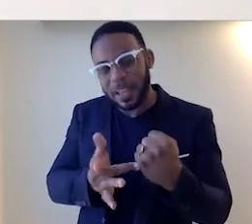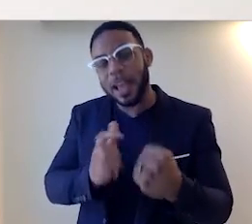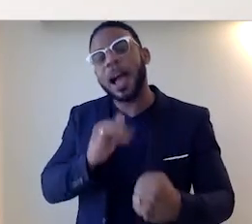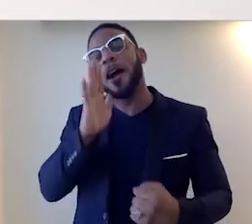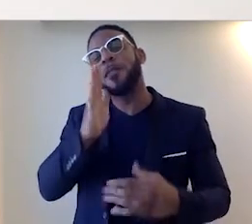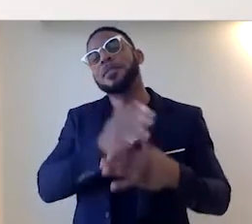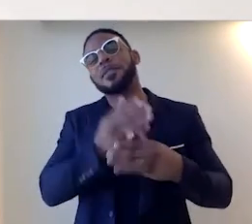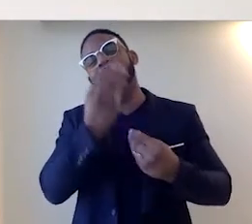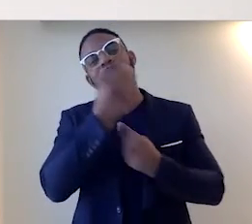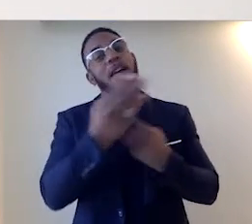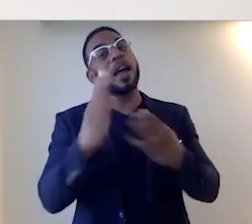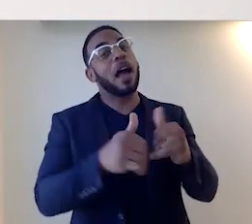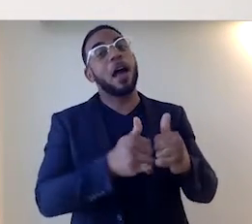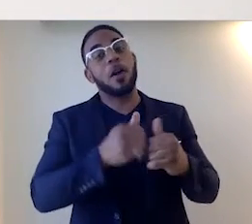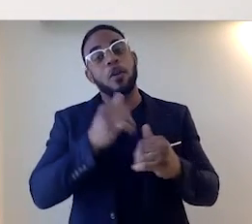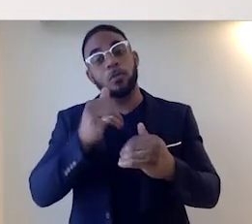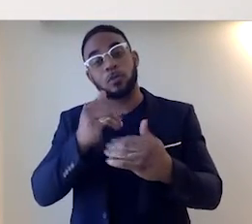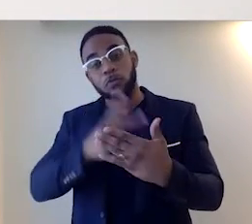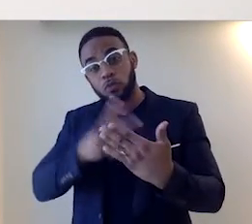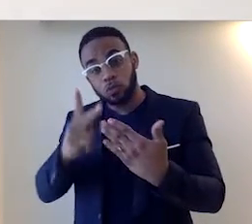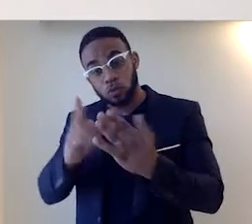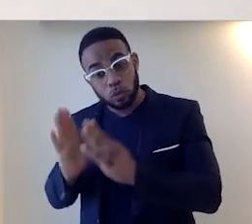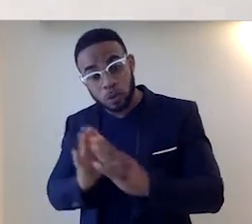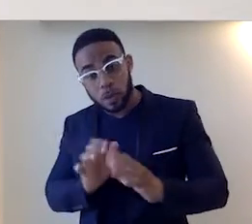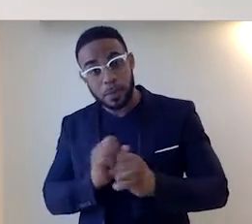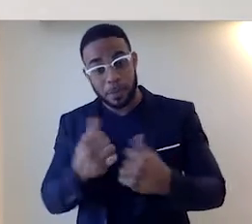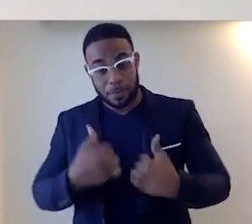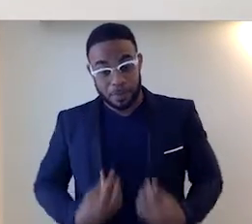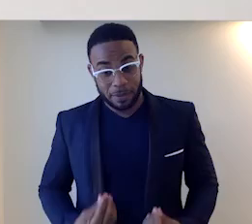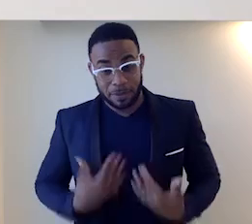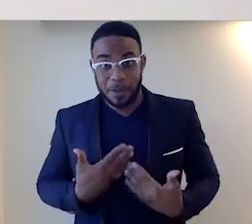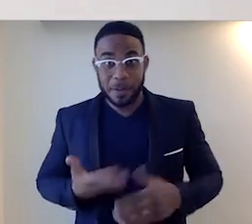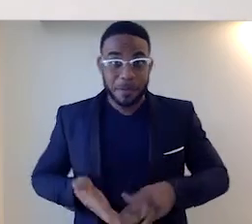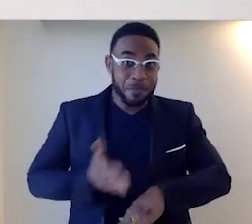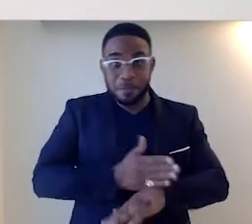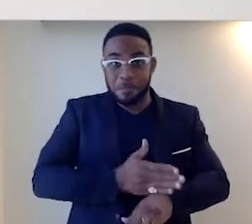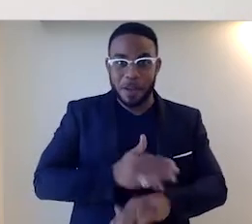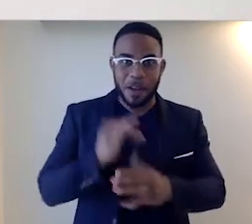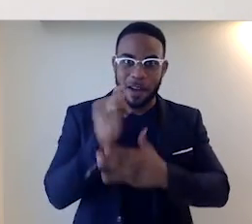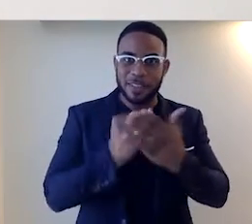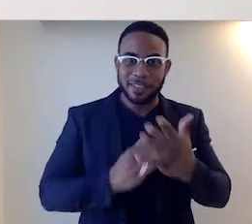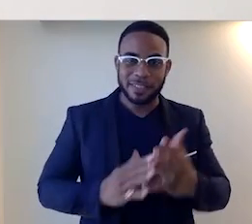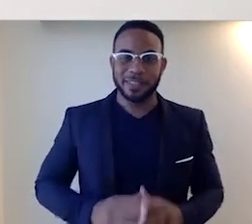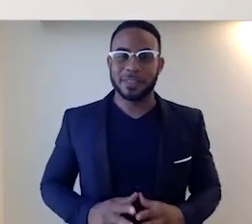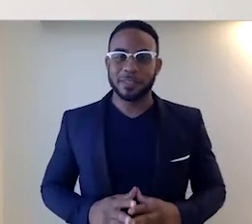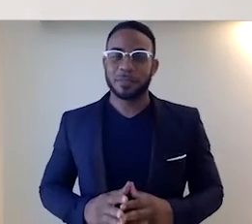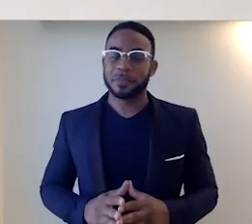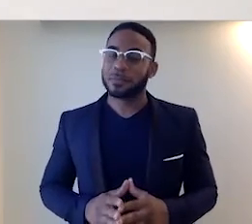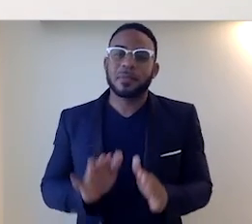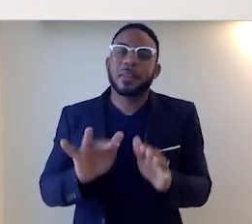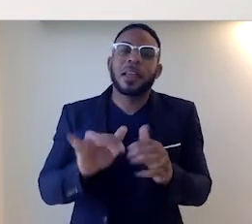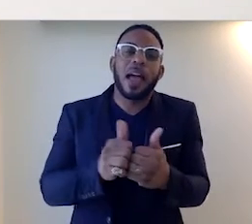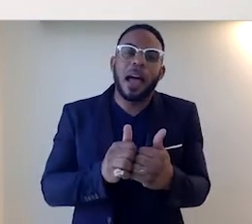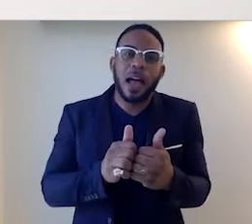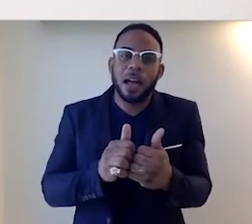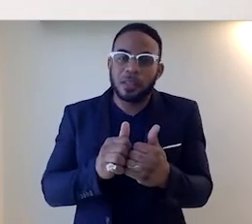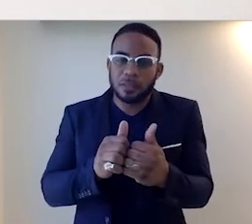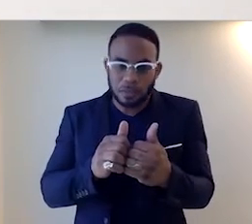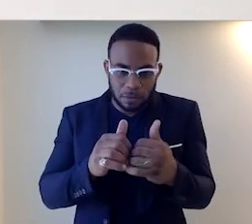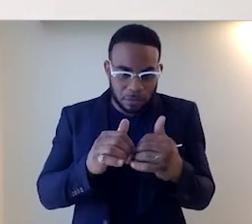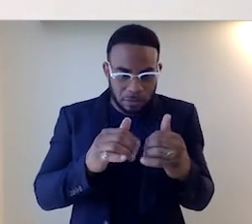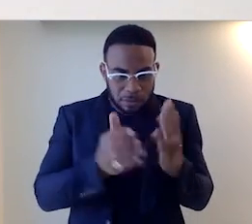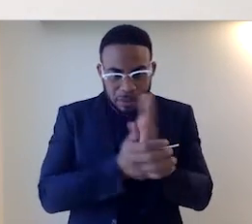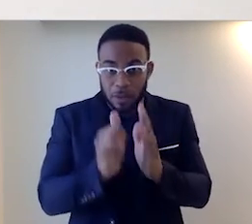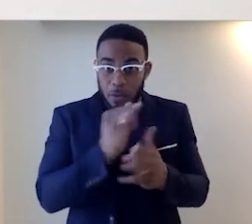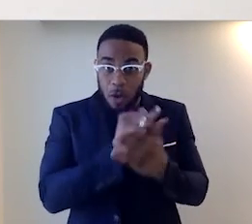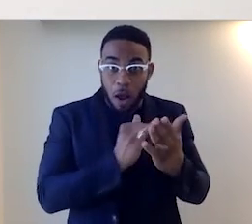be sharing how programming made me a better artist, how the skills of an artist